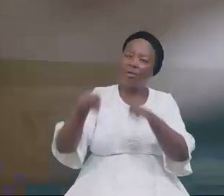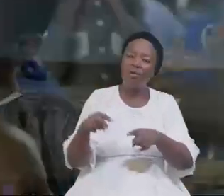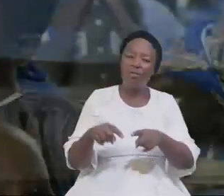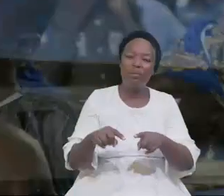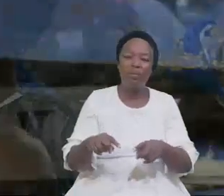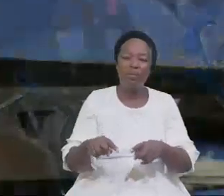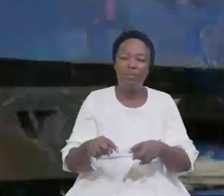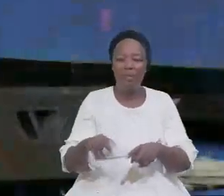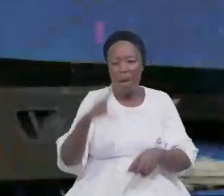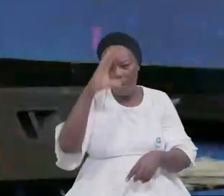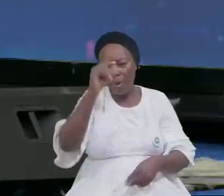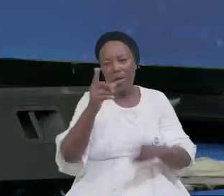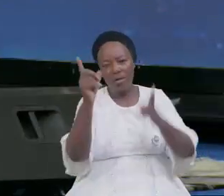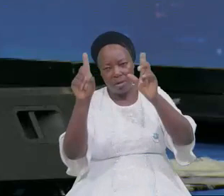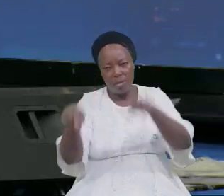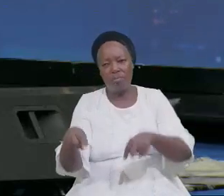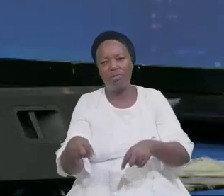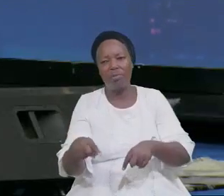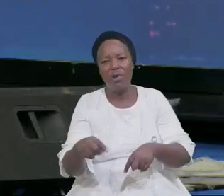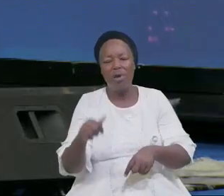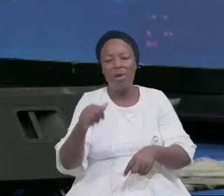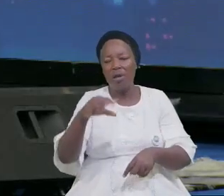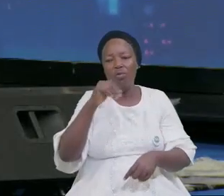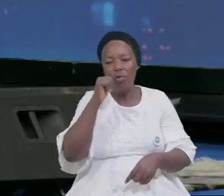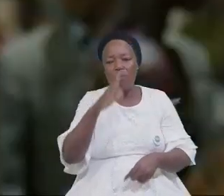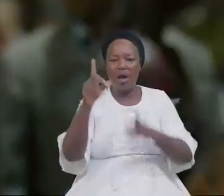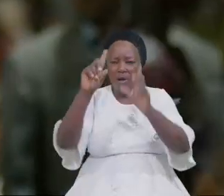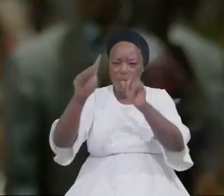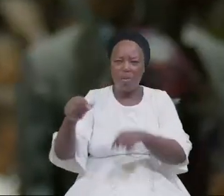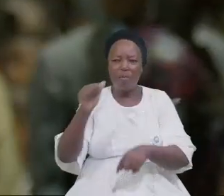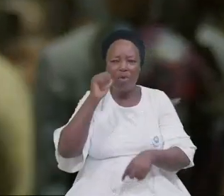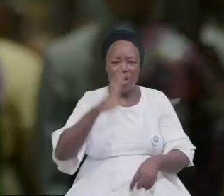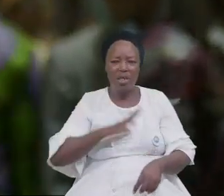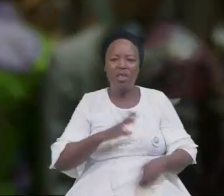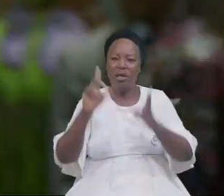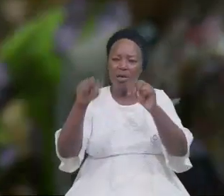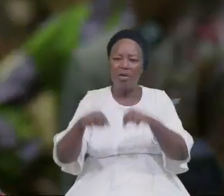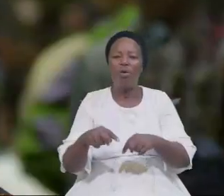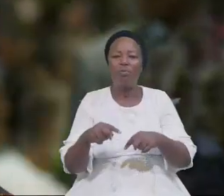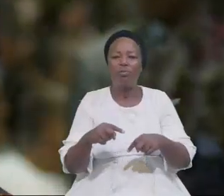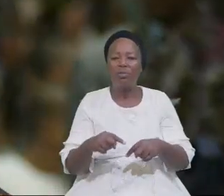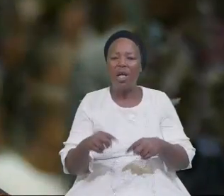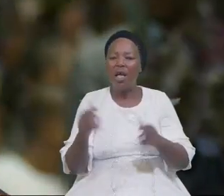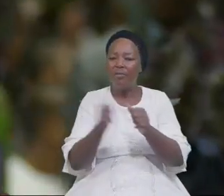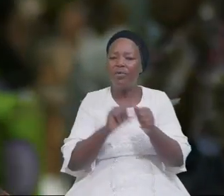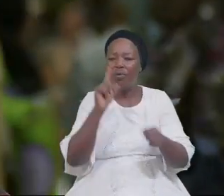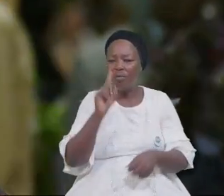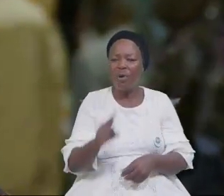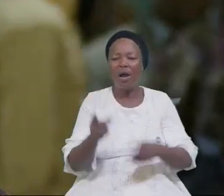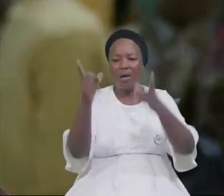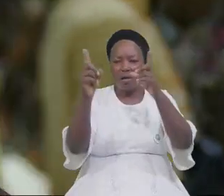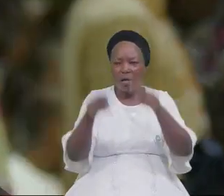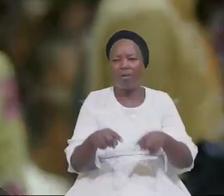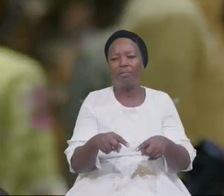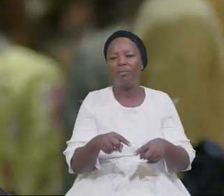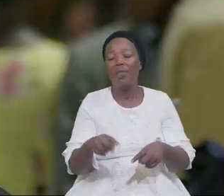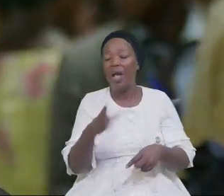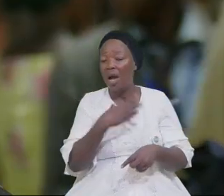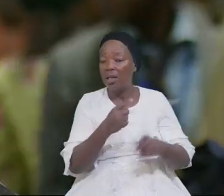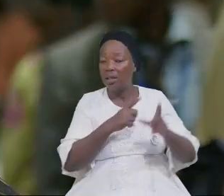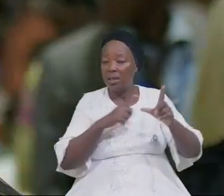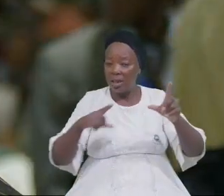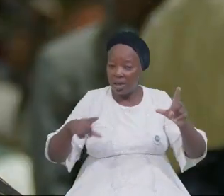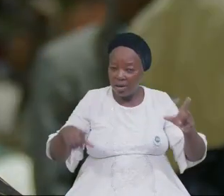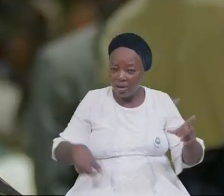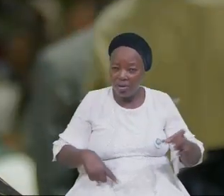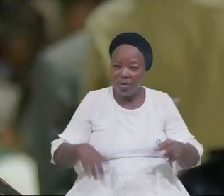Man, come. Woman, come. Lady, come. Gentleman, come. Everyone, come. And the Lord